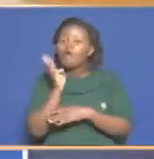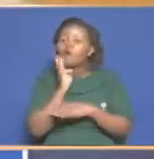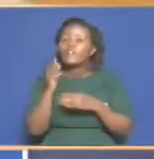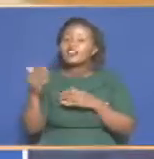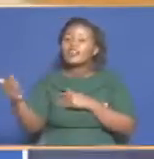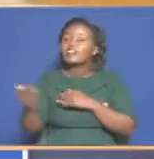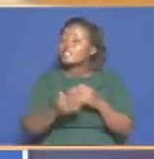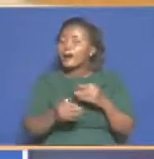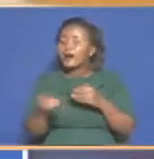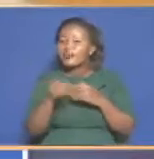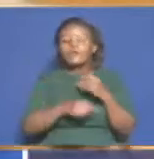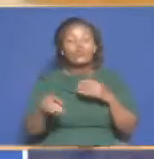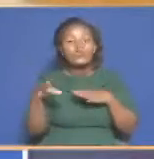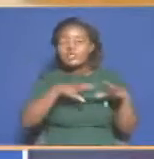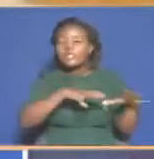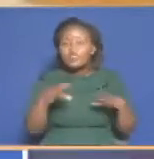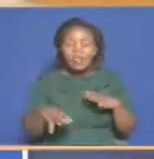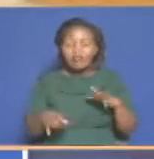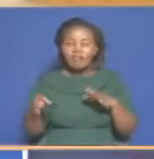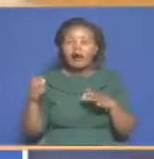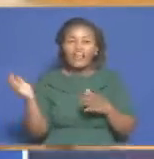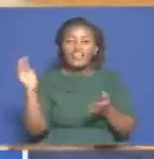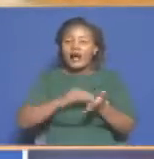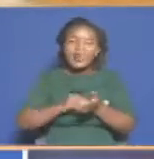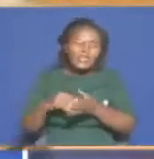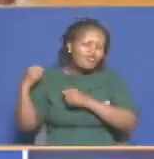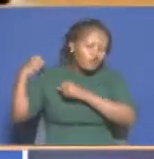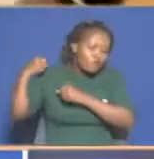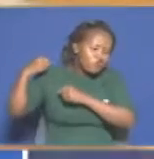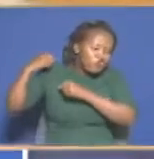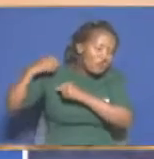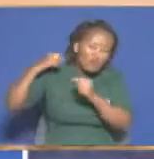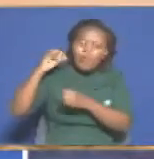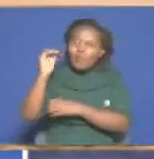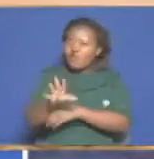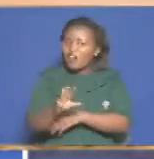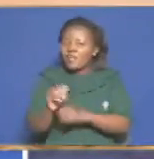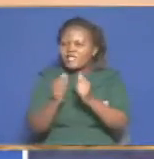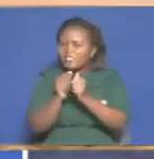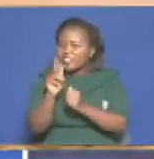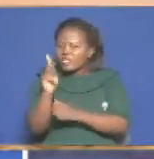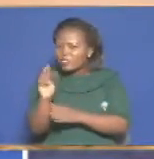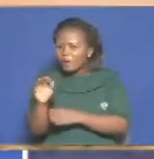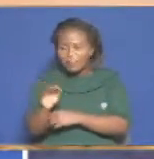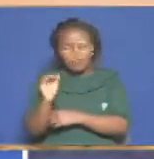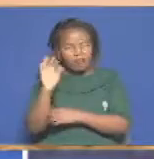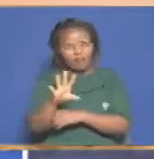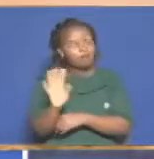Sisi hatuwezi kuumia kubeba jerrycan. Toka mbali mpaka 10 kilometers again.